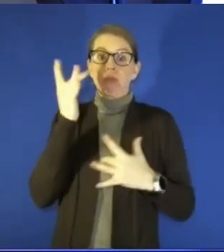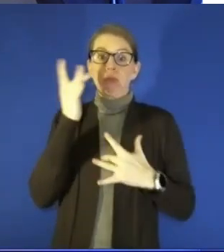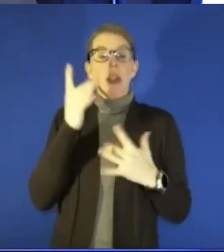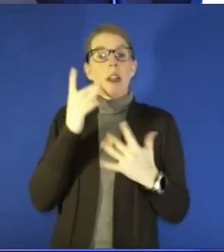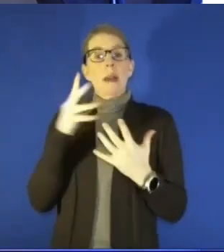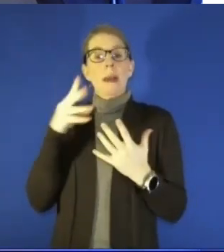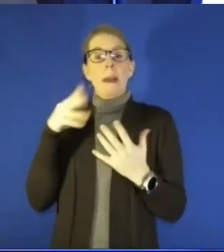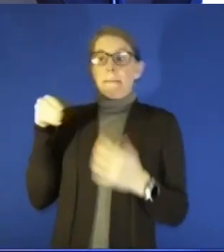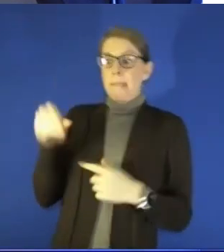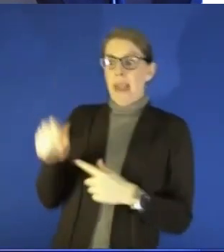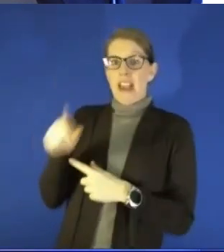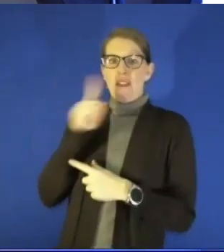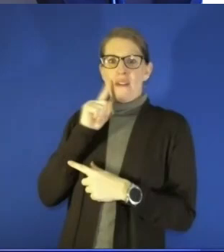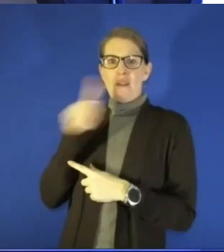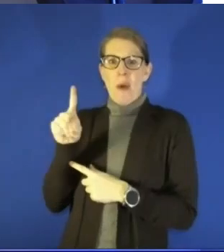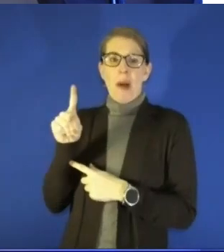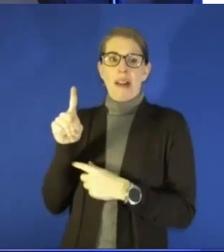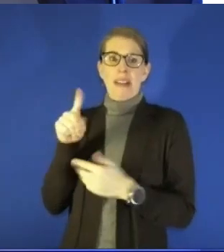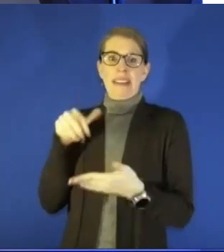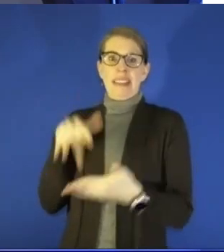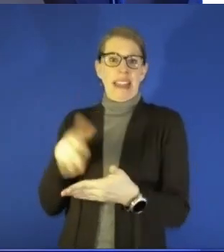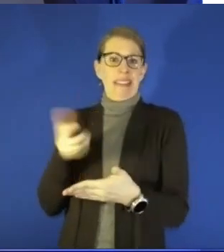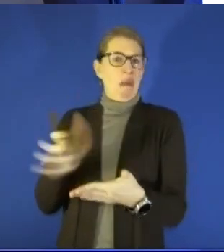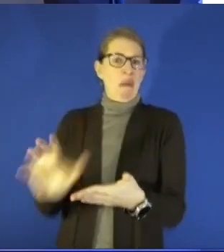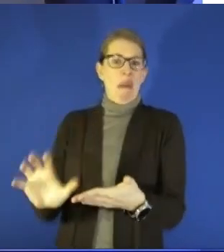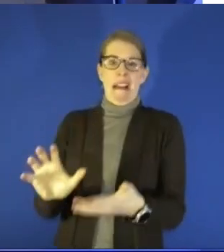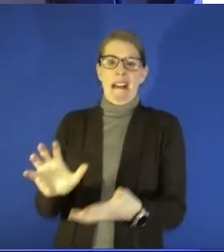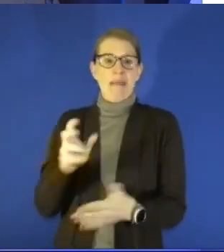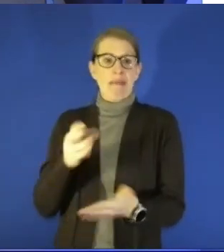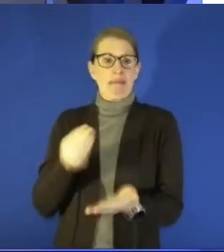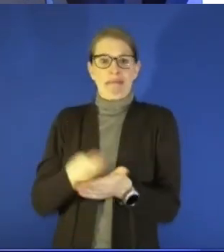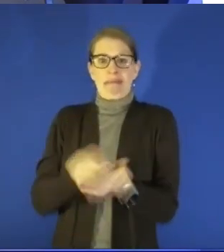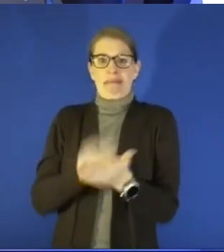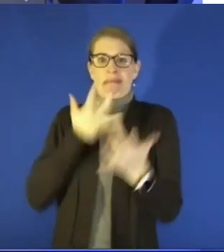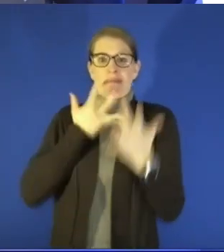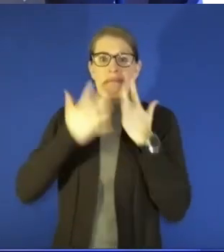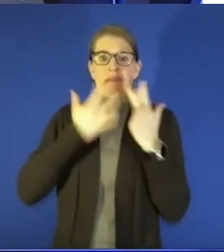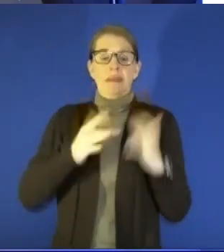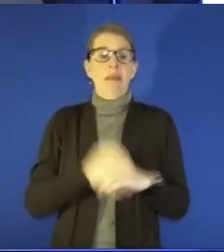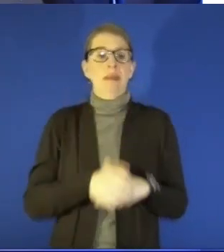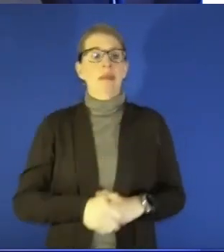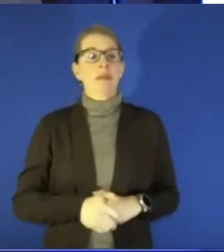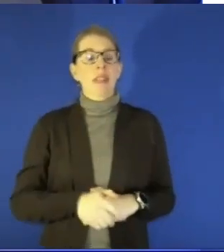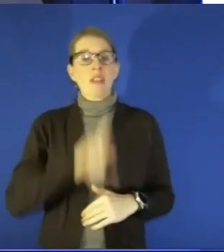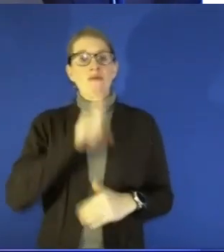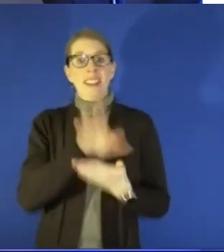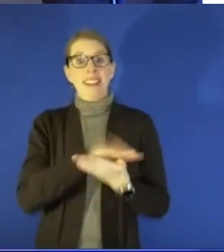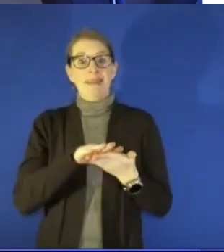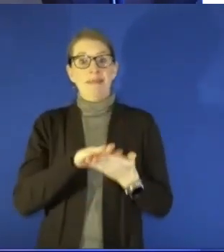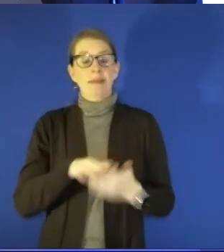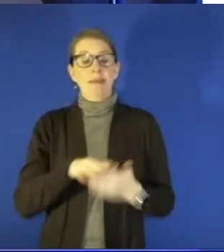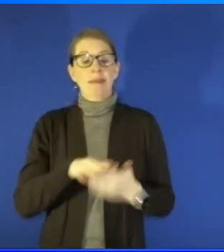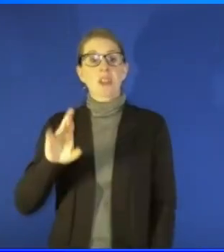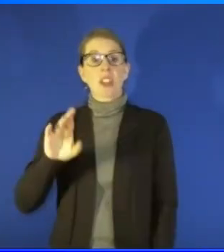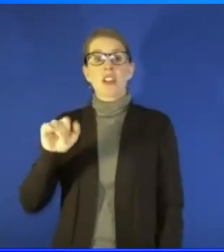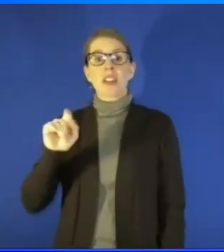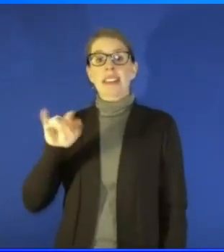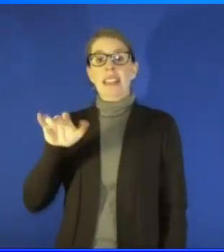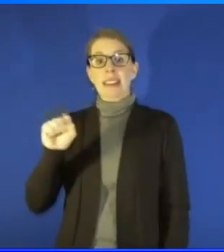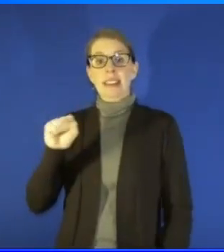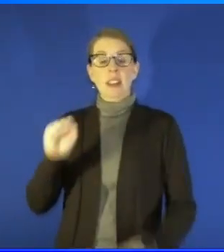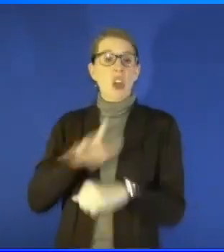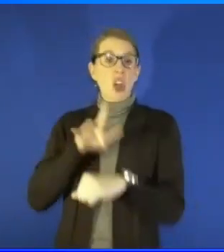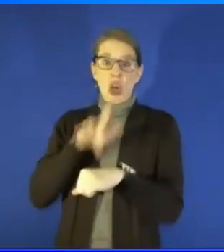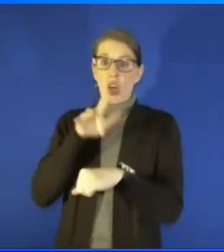to your work, Dr. Castro? Well, as Dr. Stites alluded to, we are still early even though we're